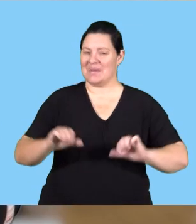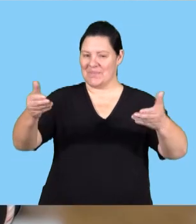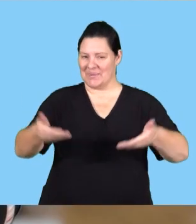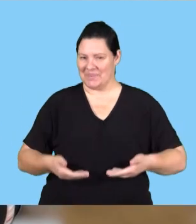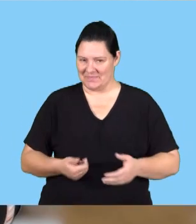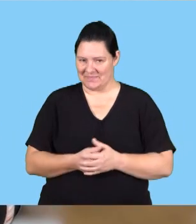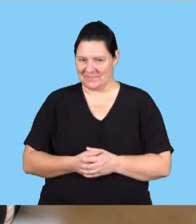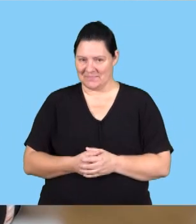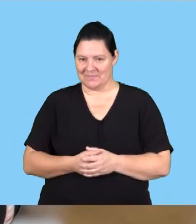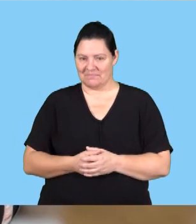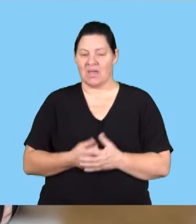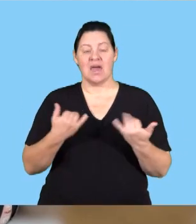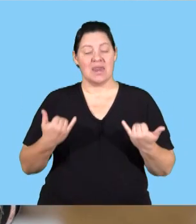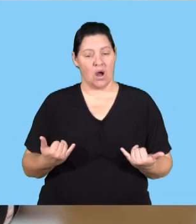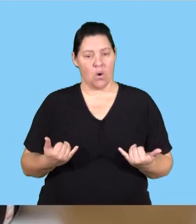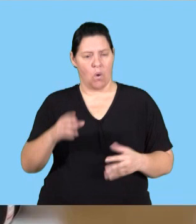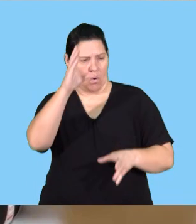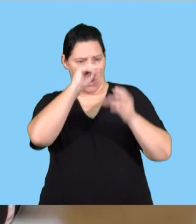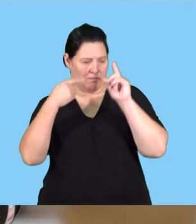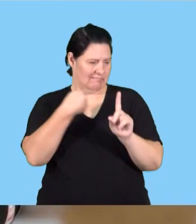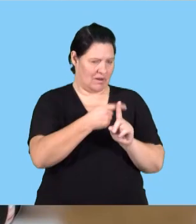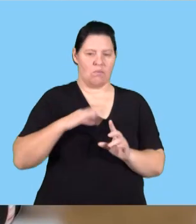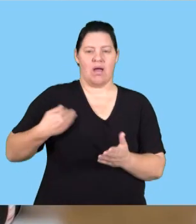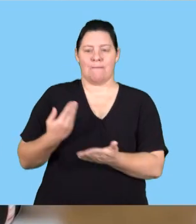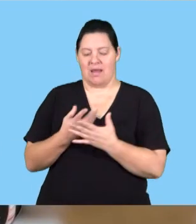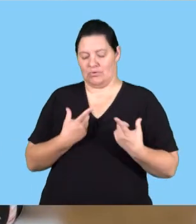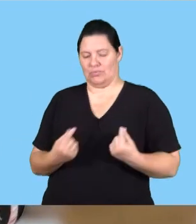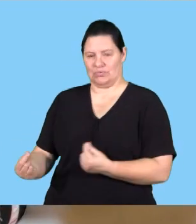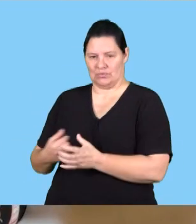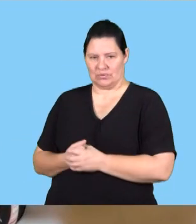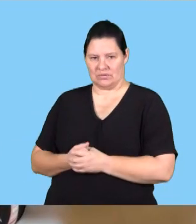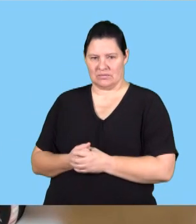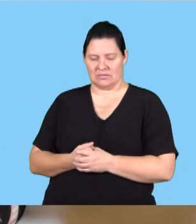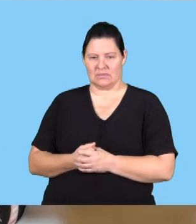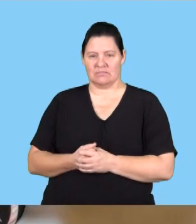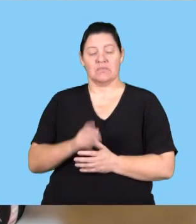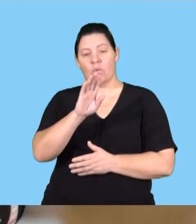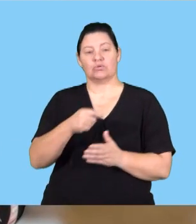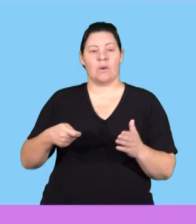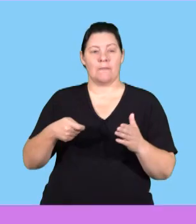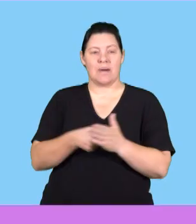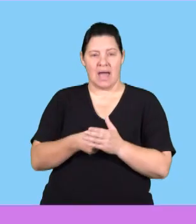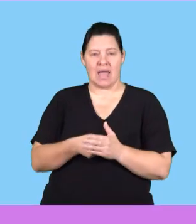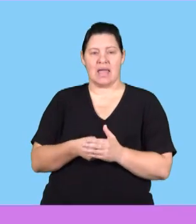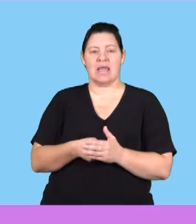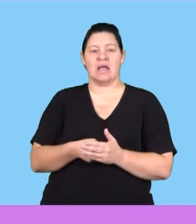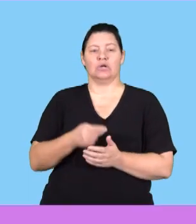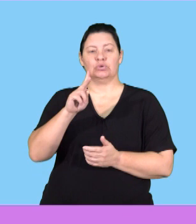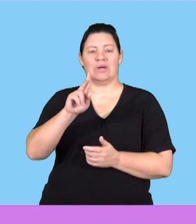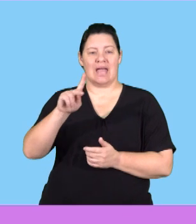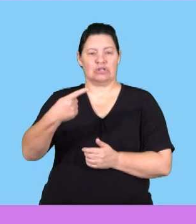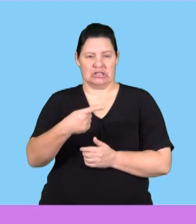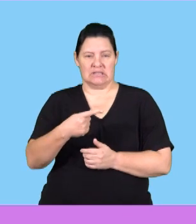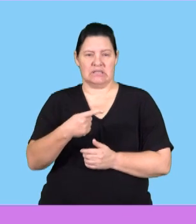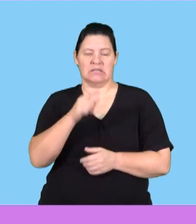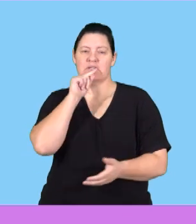Welcome back. Let us apply what we've just learned. Tshidi wanted to buy 2 kilograms of